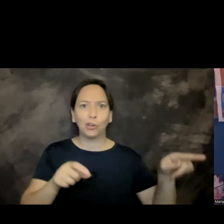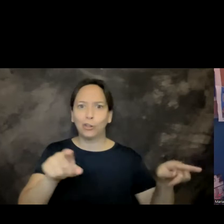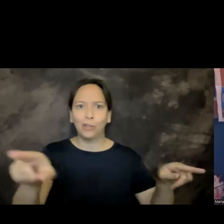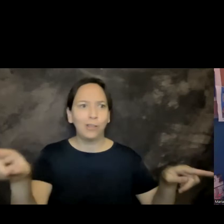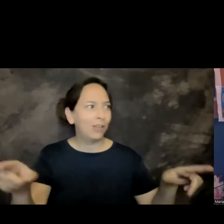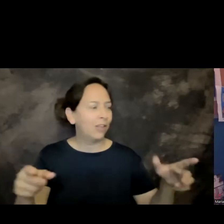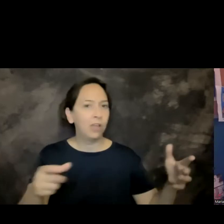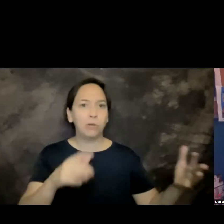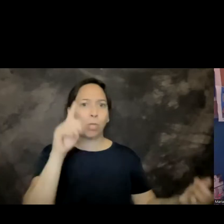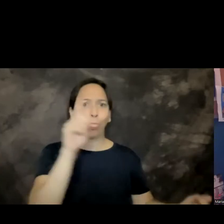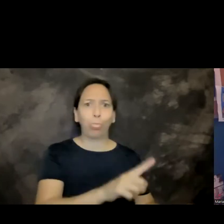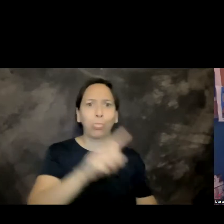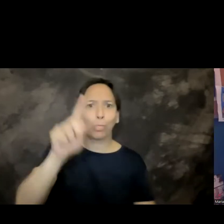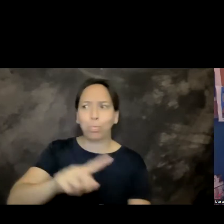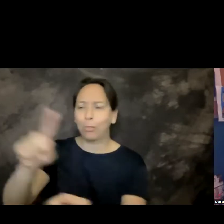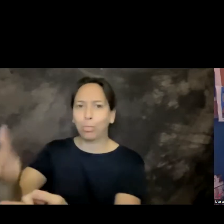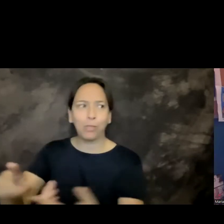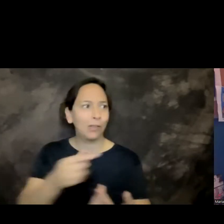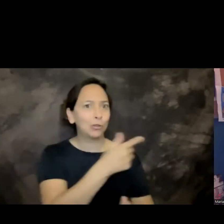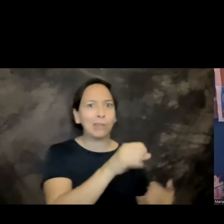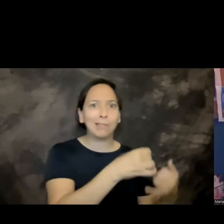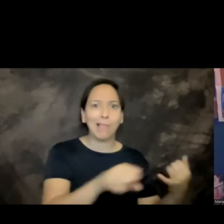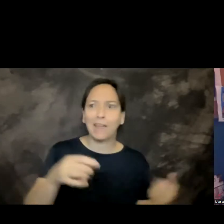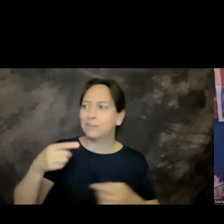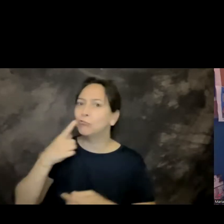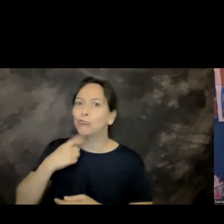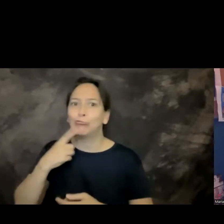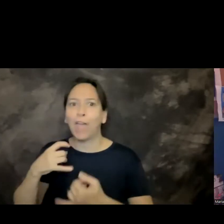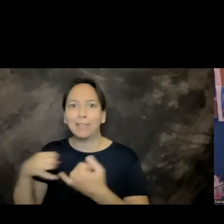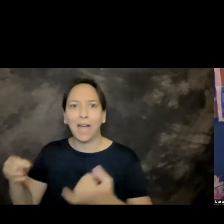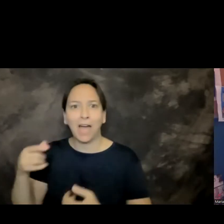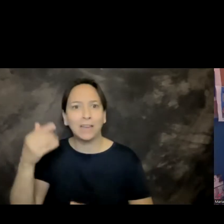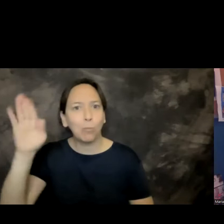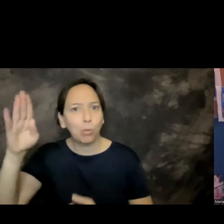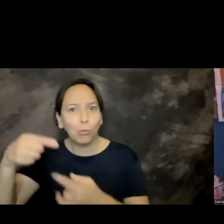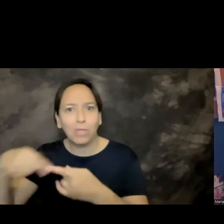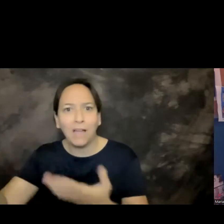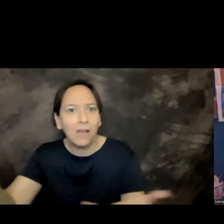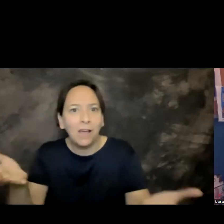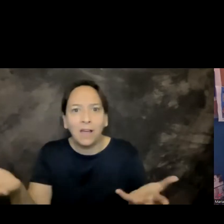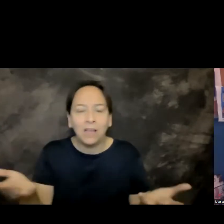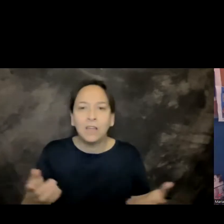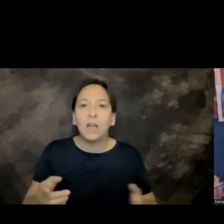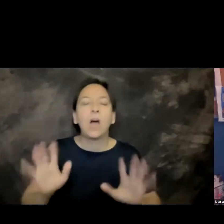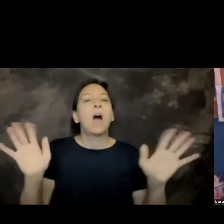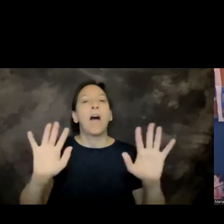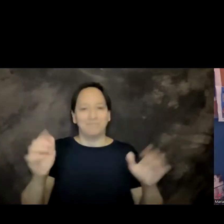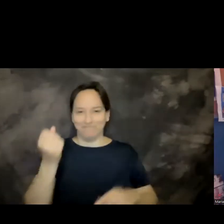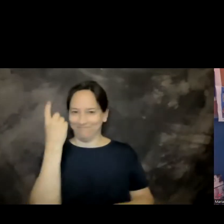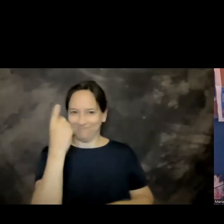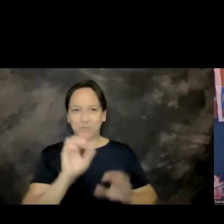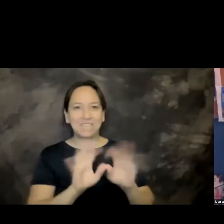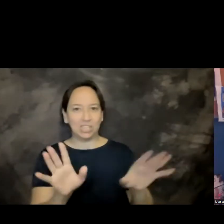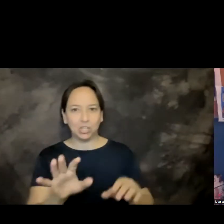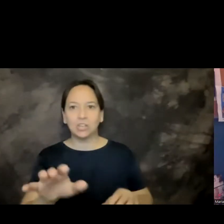supply for the Orange Line. Angel, can you talk a little bit about this? I'm happy to clarify that, Chief. So just to be clear, throughout the entire diversion,